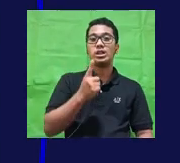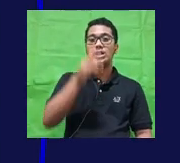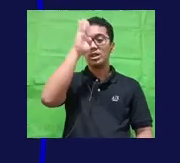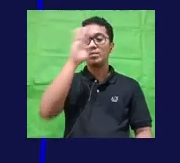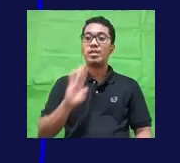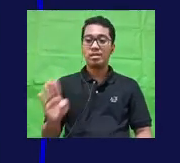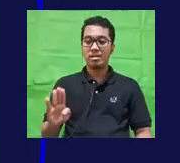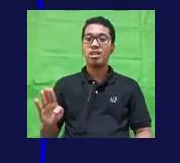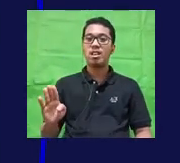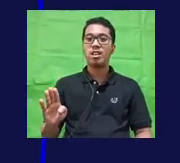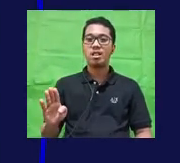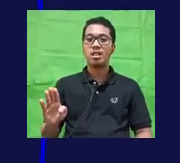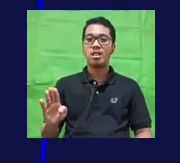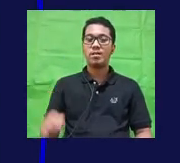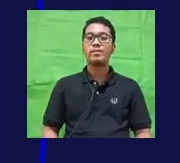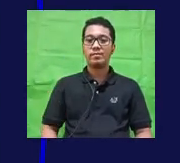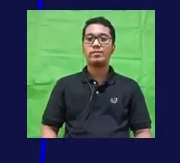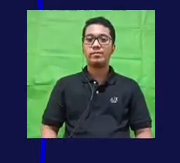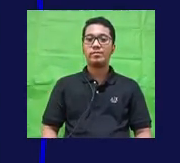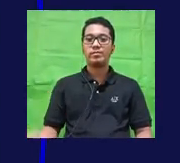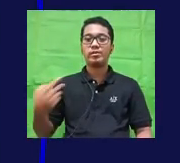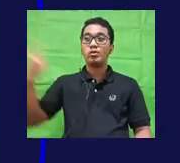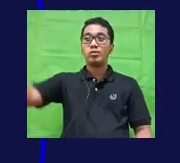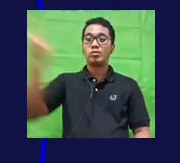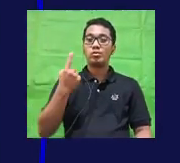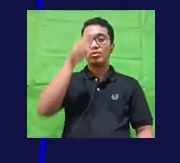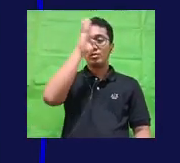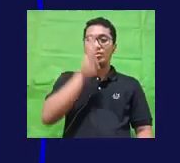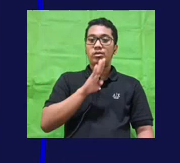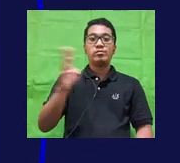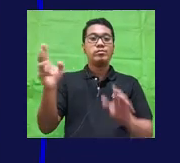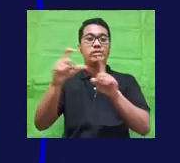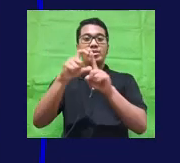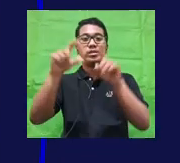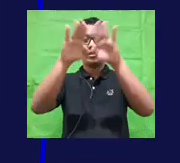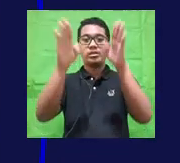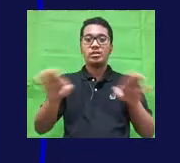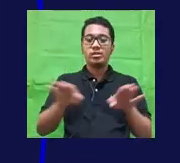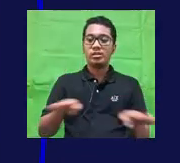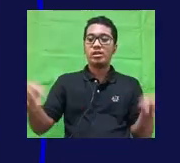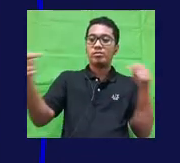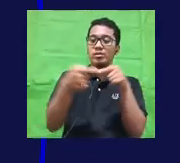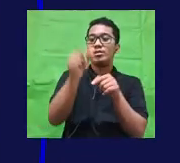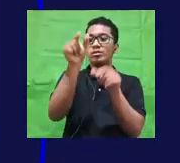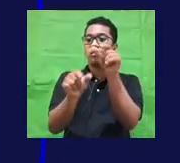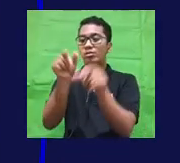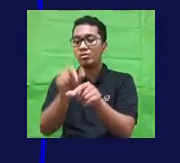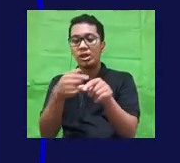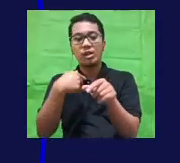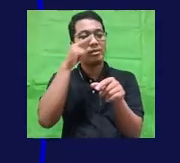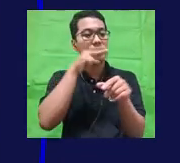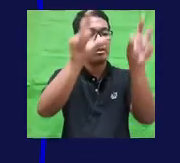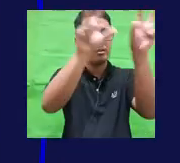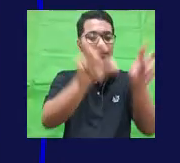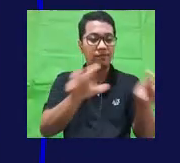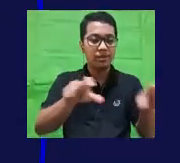1959. Right at my arrival in September last month, I reconnected with people that I met and friends that I did in 2017, especially with the